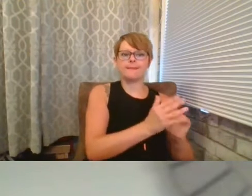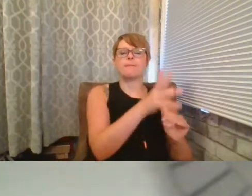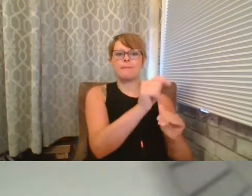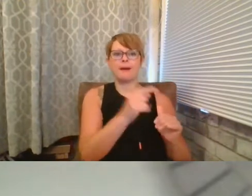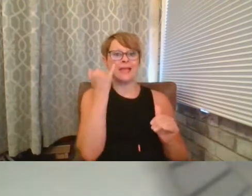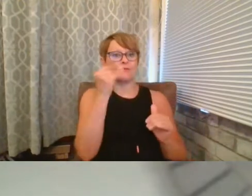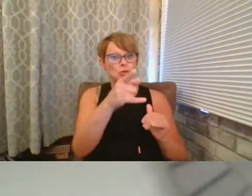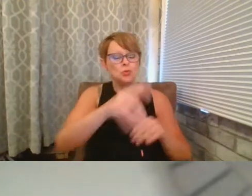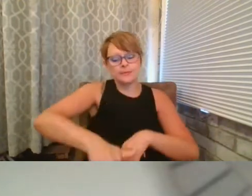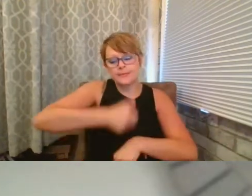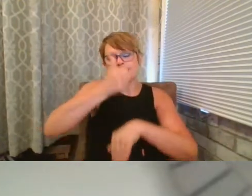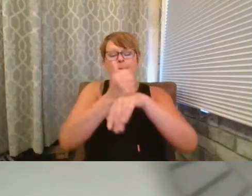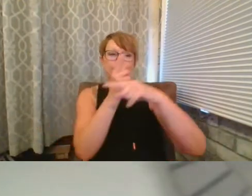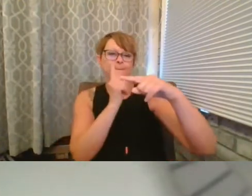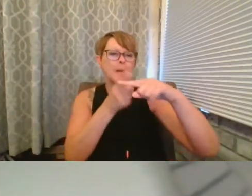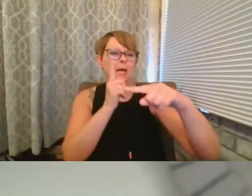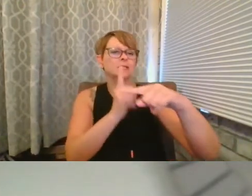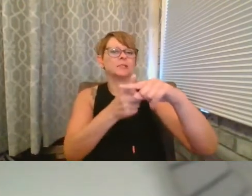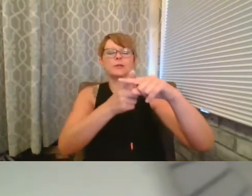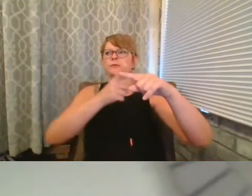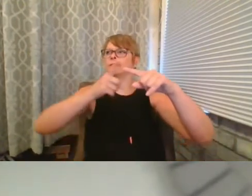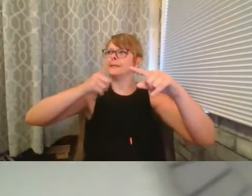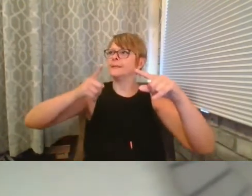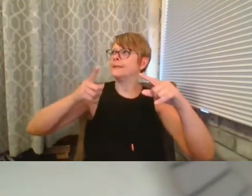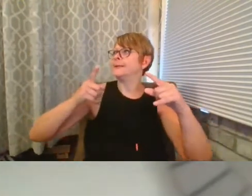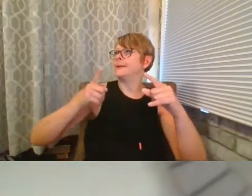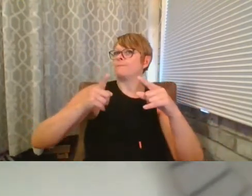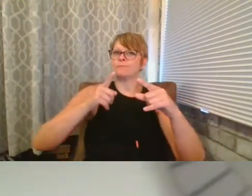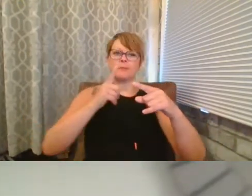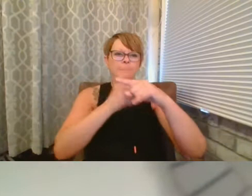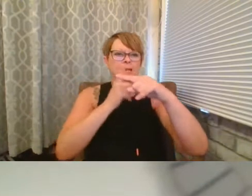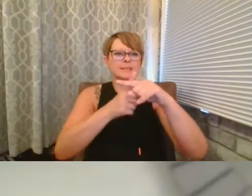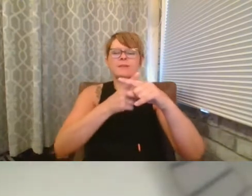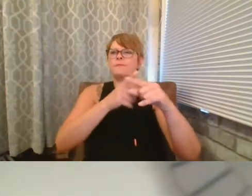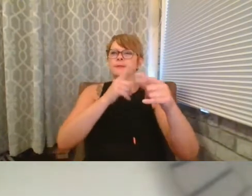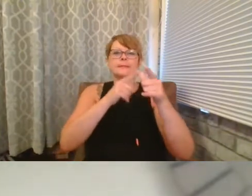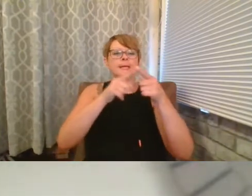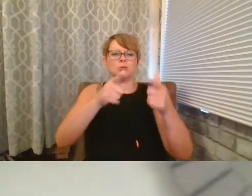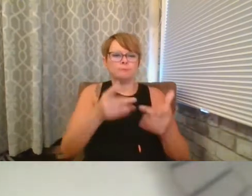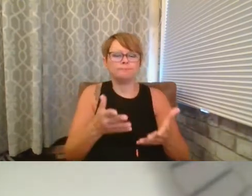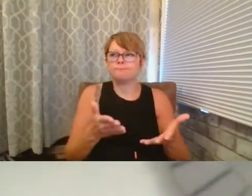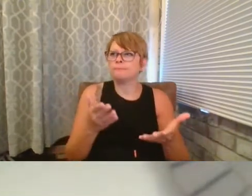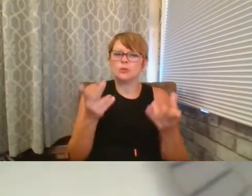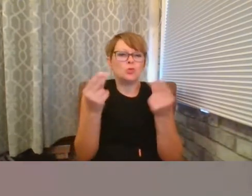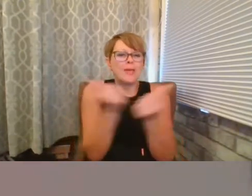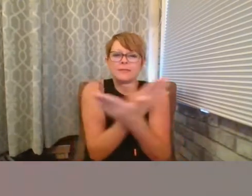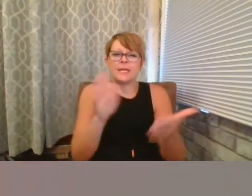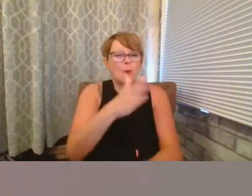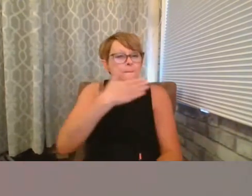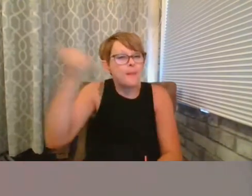a positive outlook and you have given your best, there is no competition. I'm talking about myself.